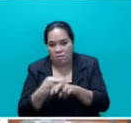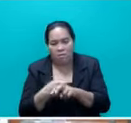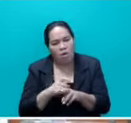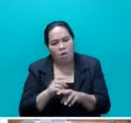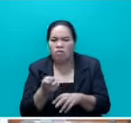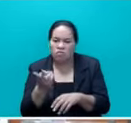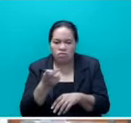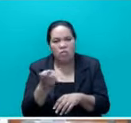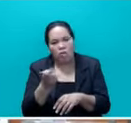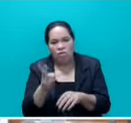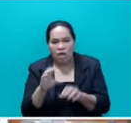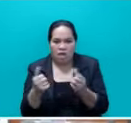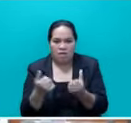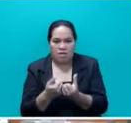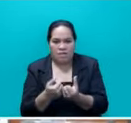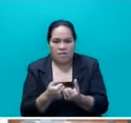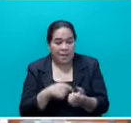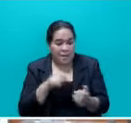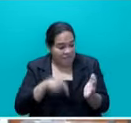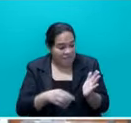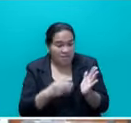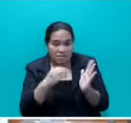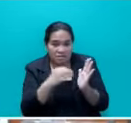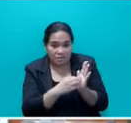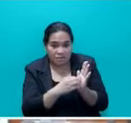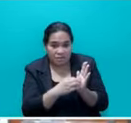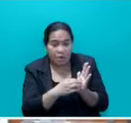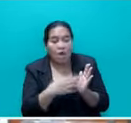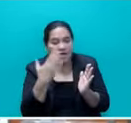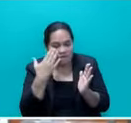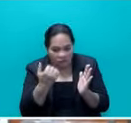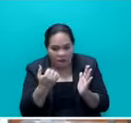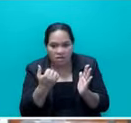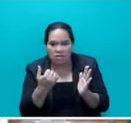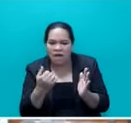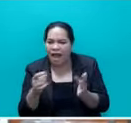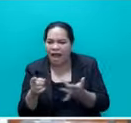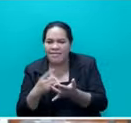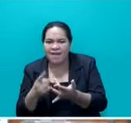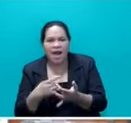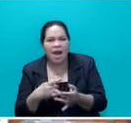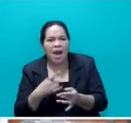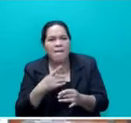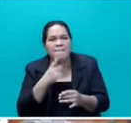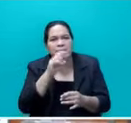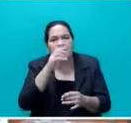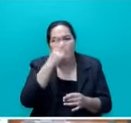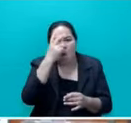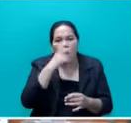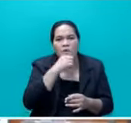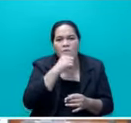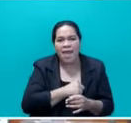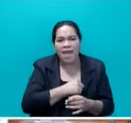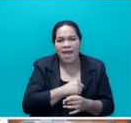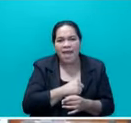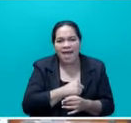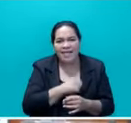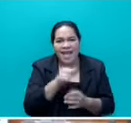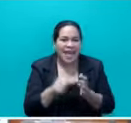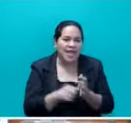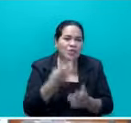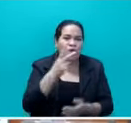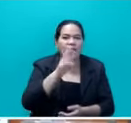Or, as you know, that under this provision also, we have a lot of cases of defilement by older men. Some